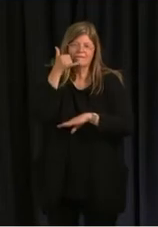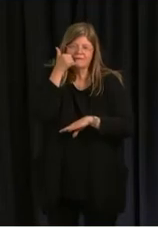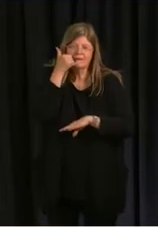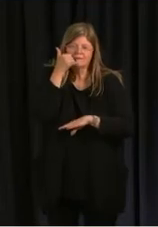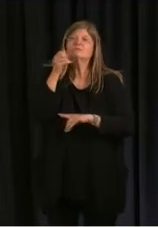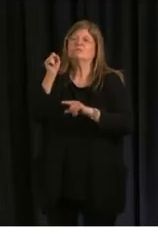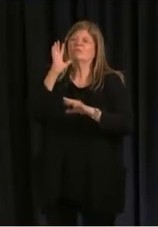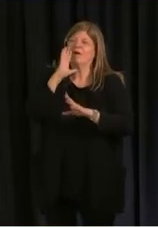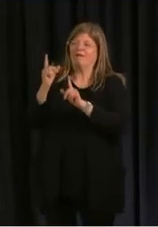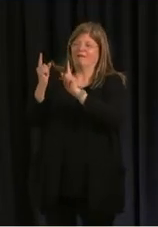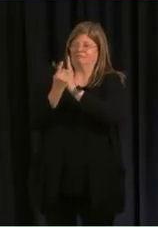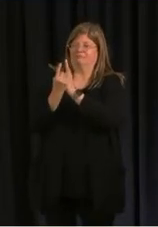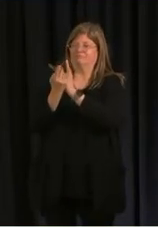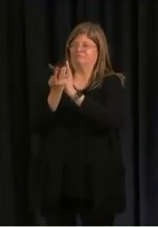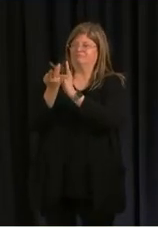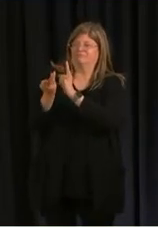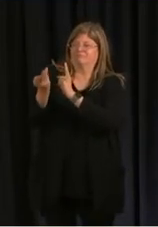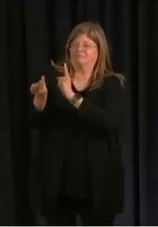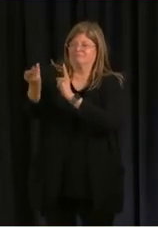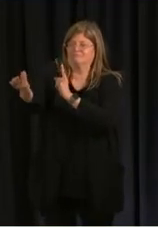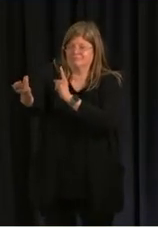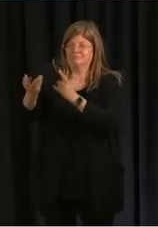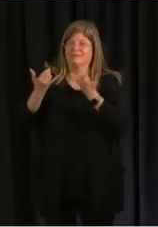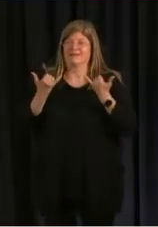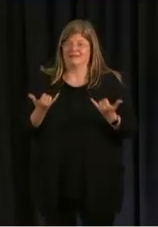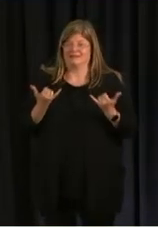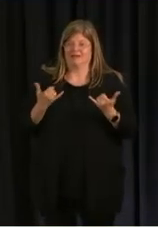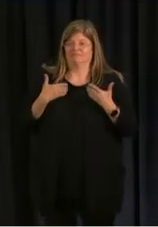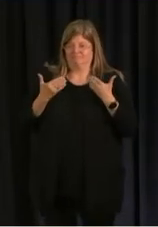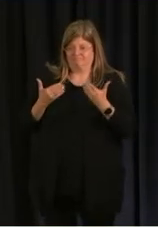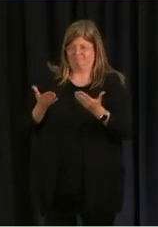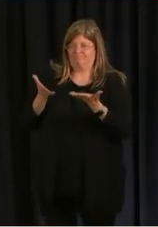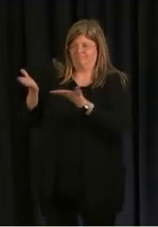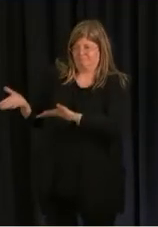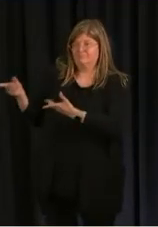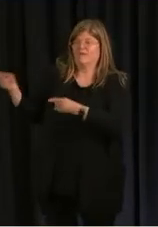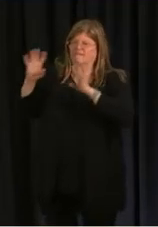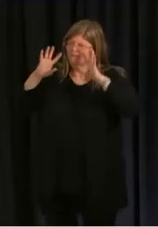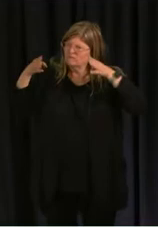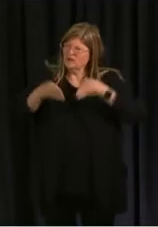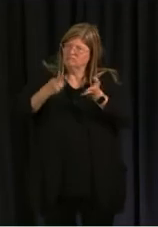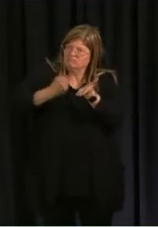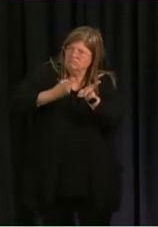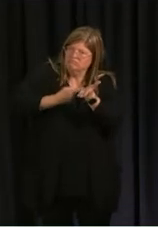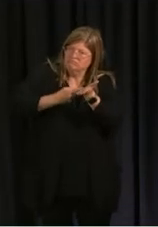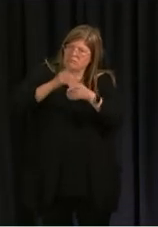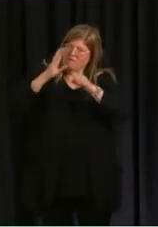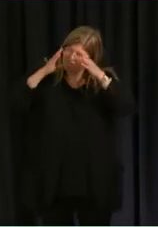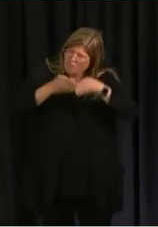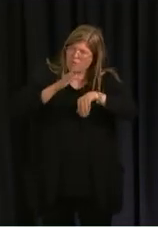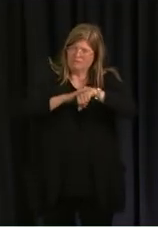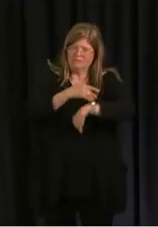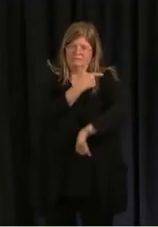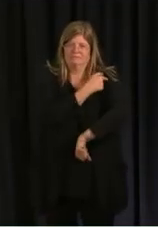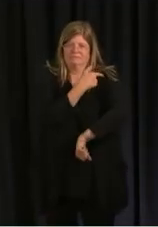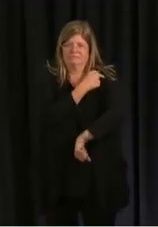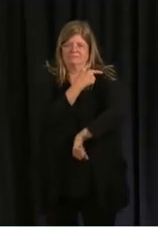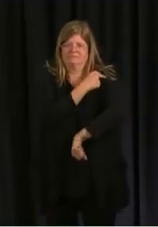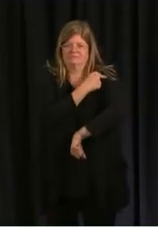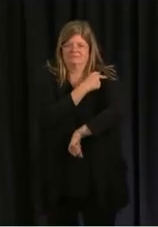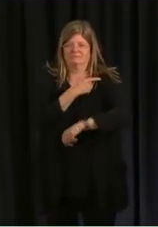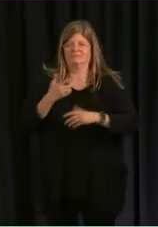question queue. Today, Dr. Shah is going to focus mostly on vaccination, but we can answer any other questions related to the